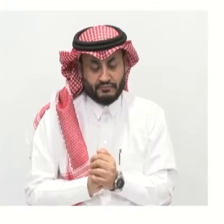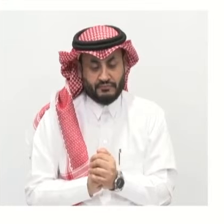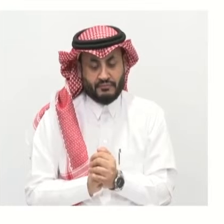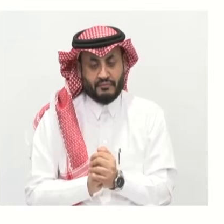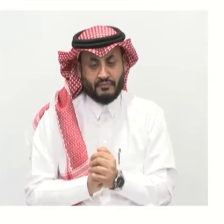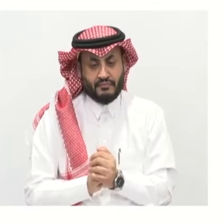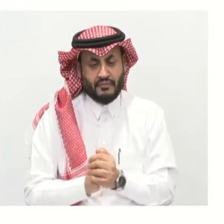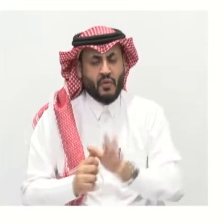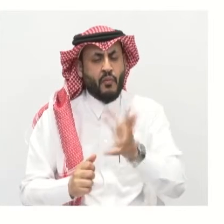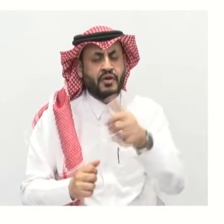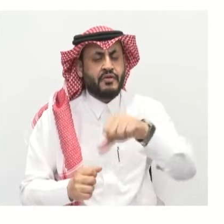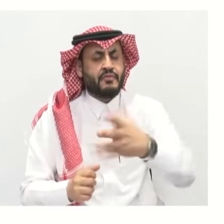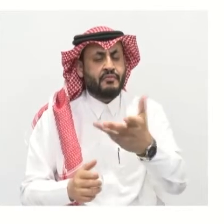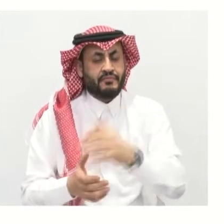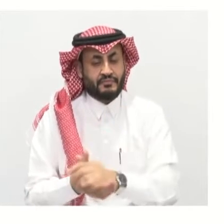matter?